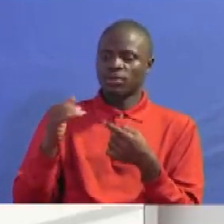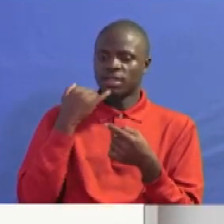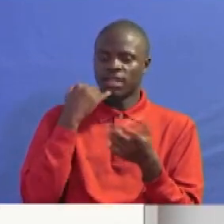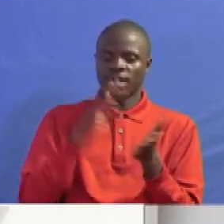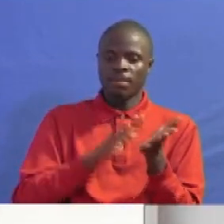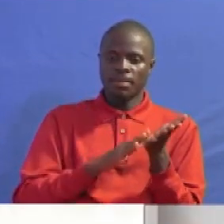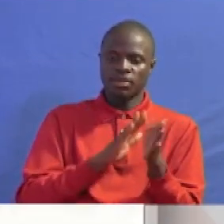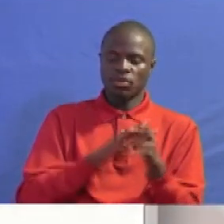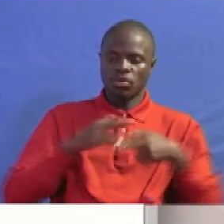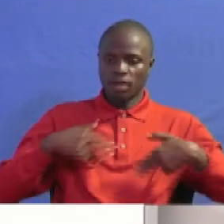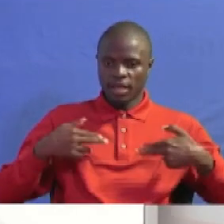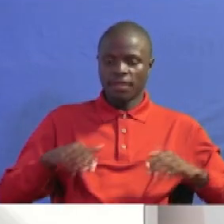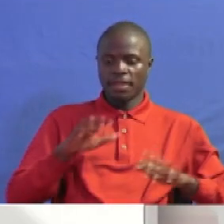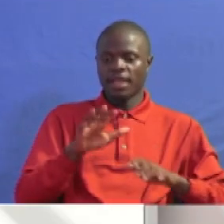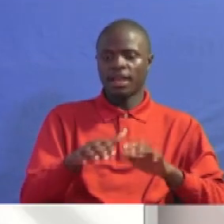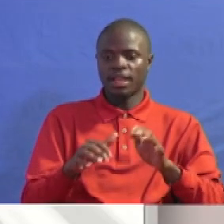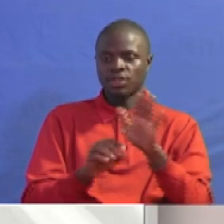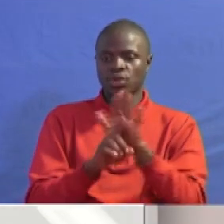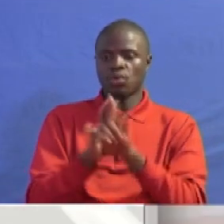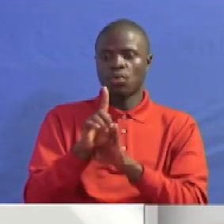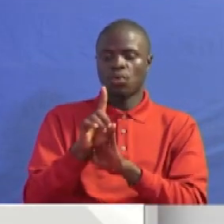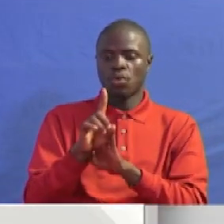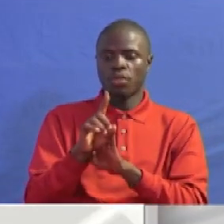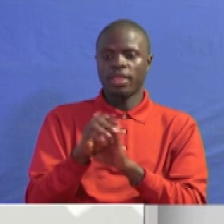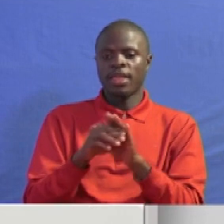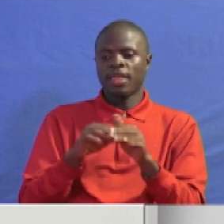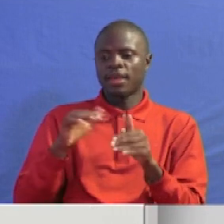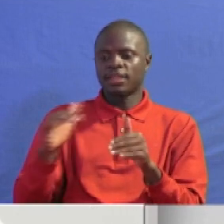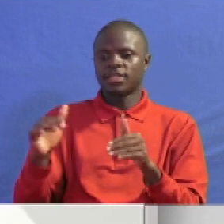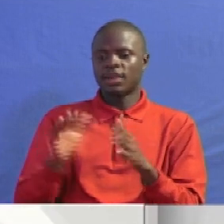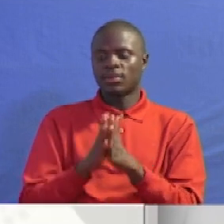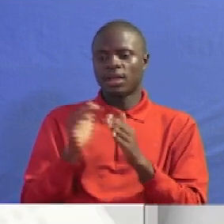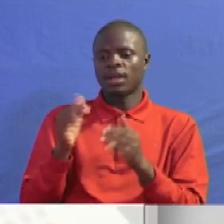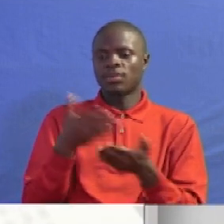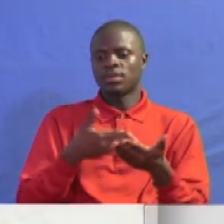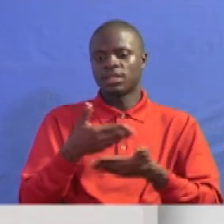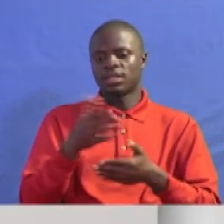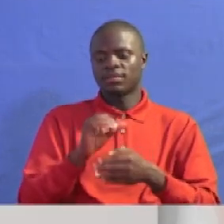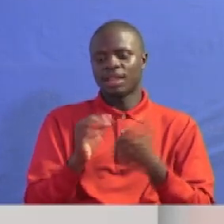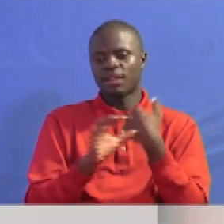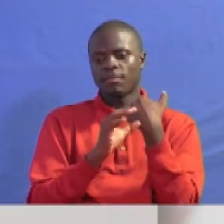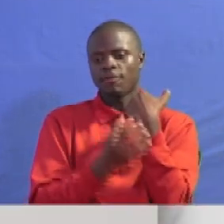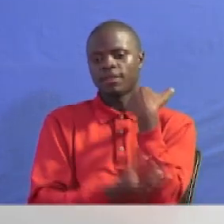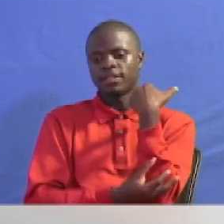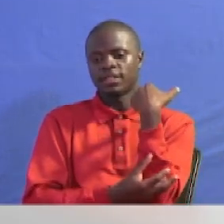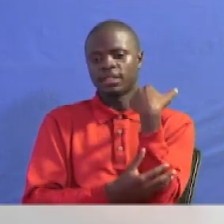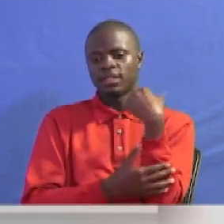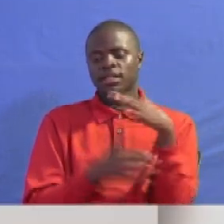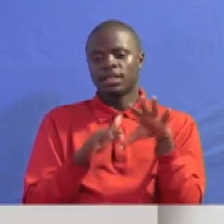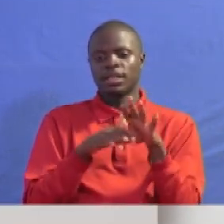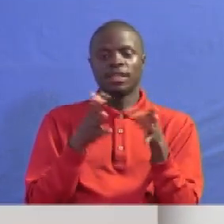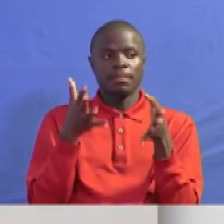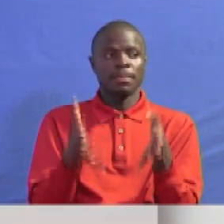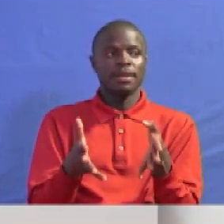based on health, agriculture, roads, urban services, county services, and poverty. In the